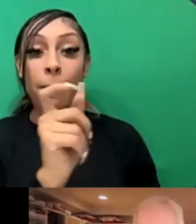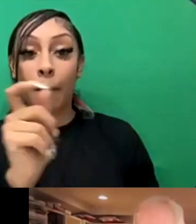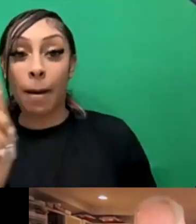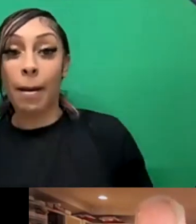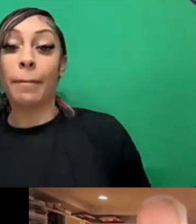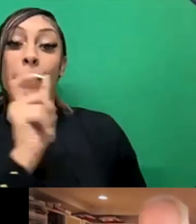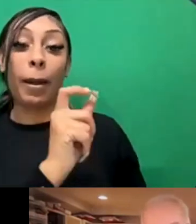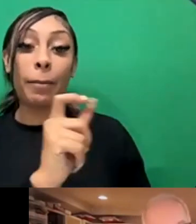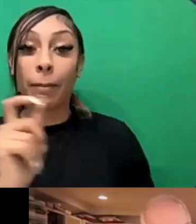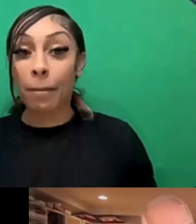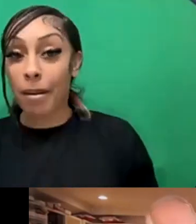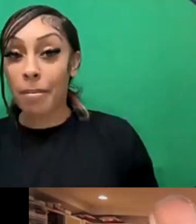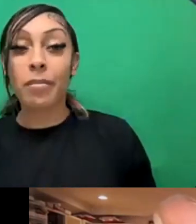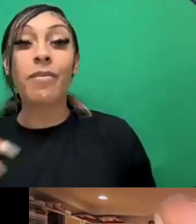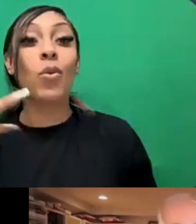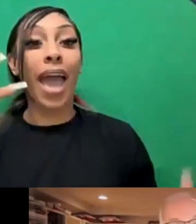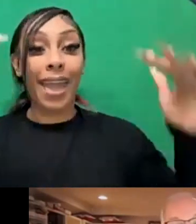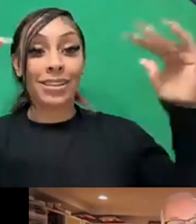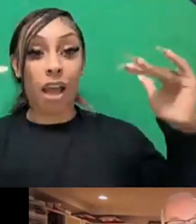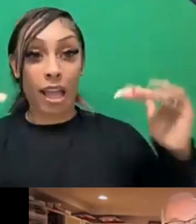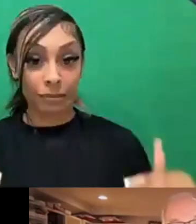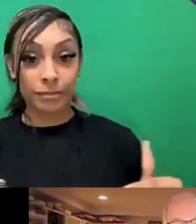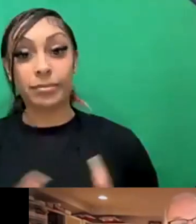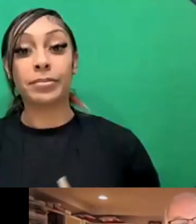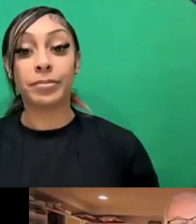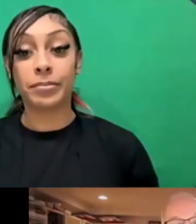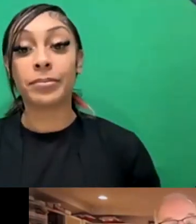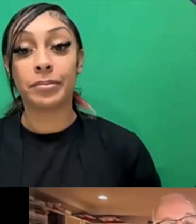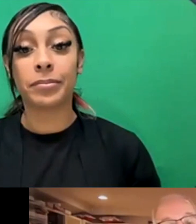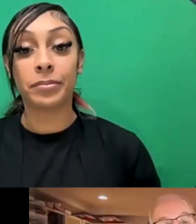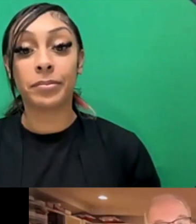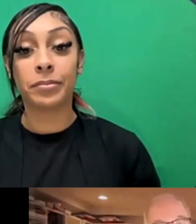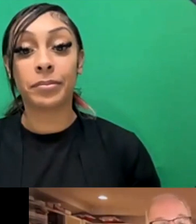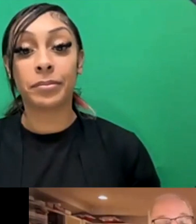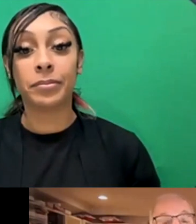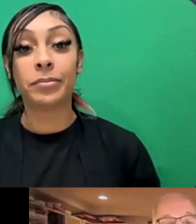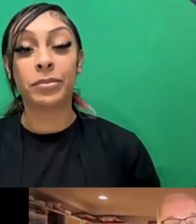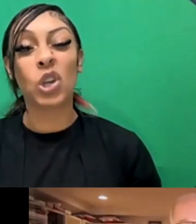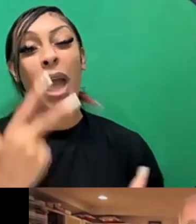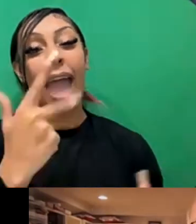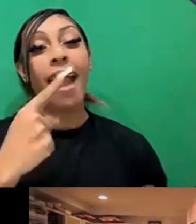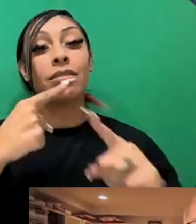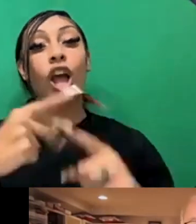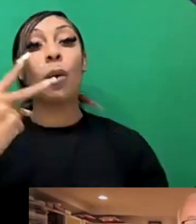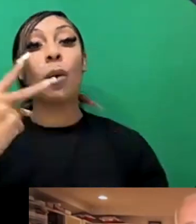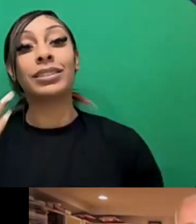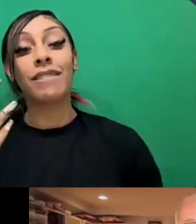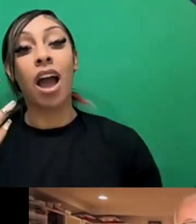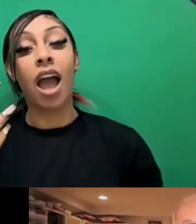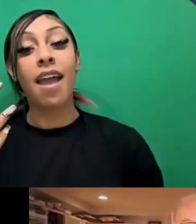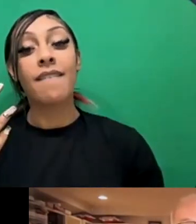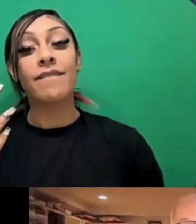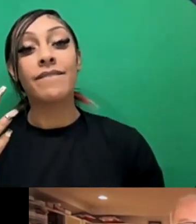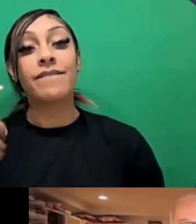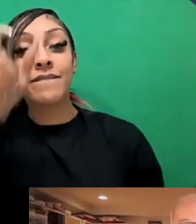pads long. So you've got 8 rows by 25 columns. And you can think of this